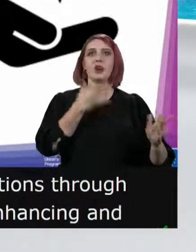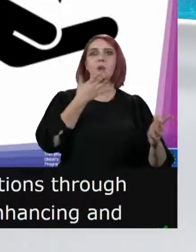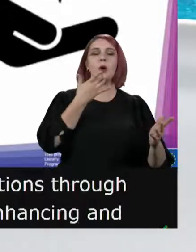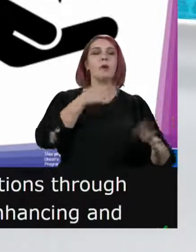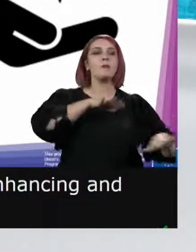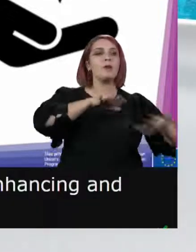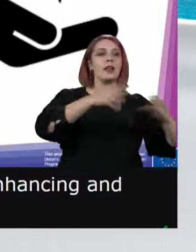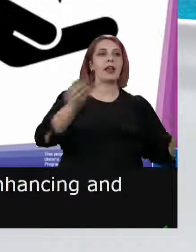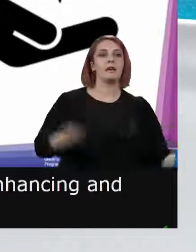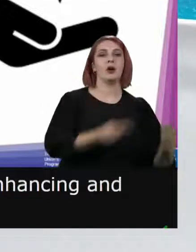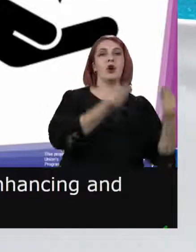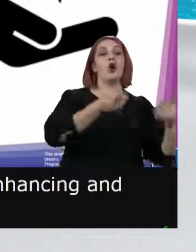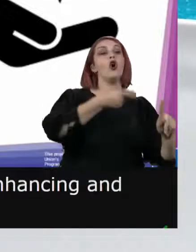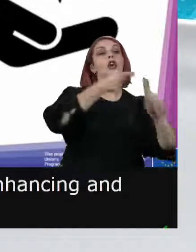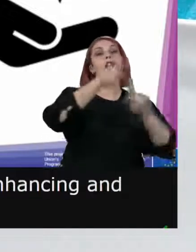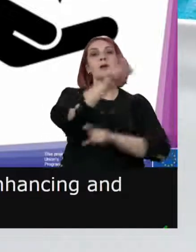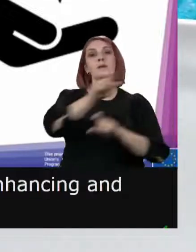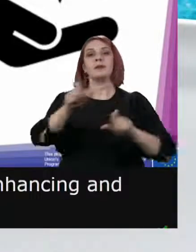disabilities.